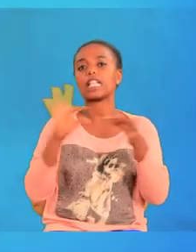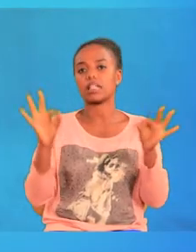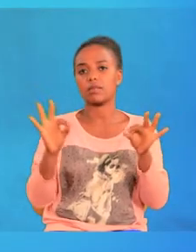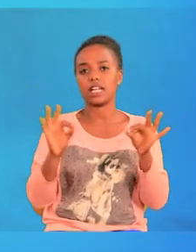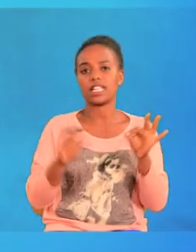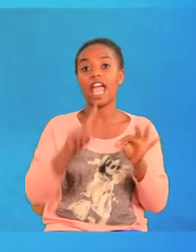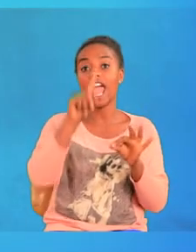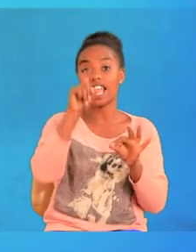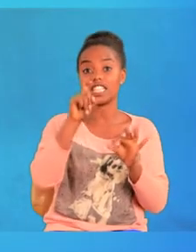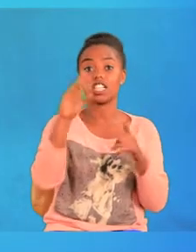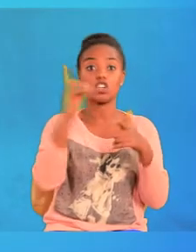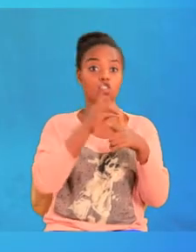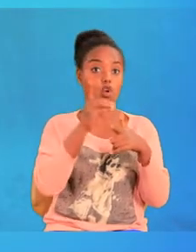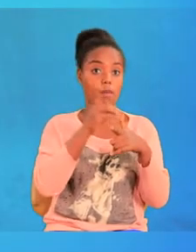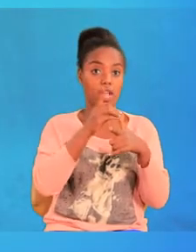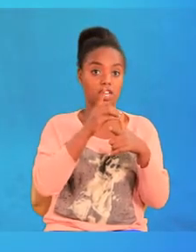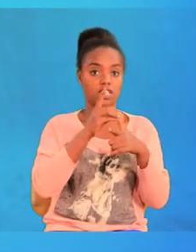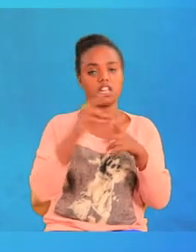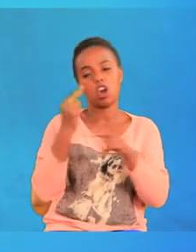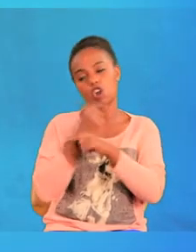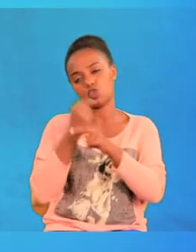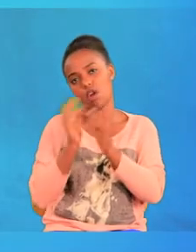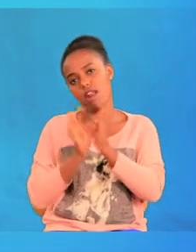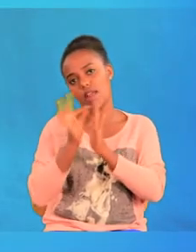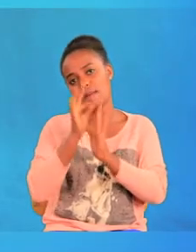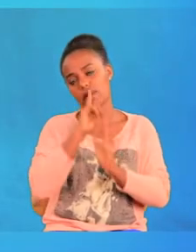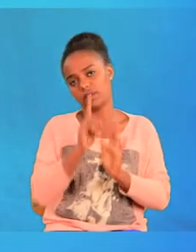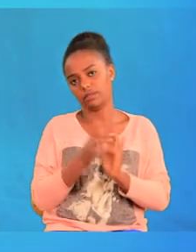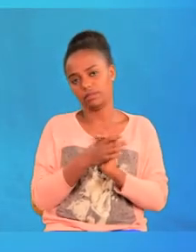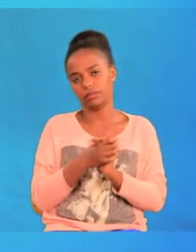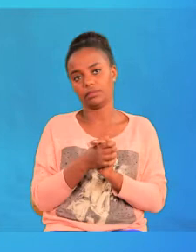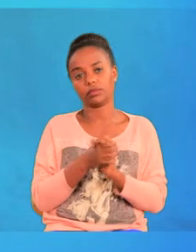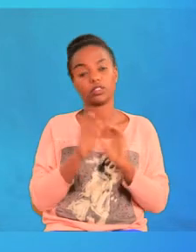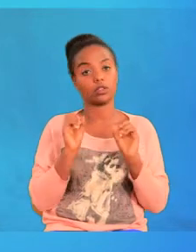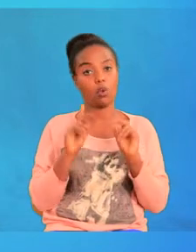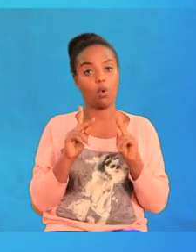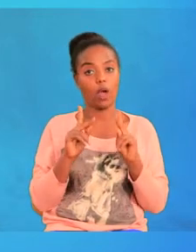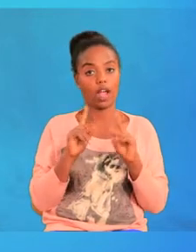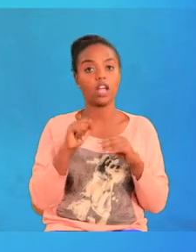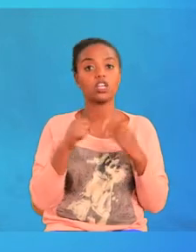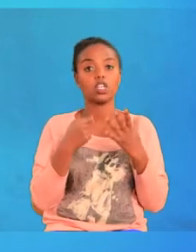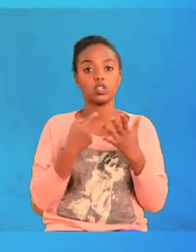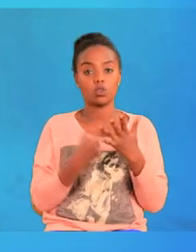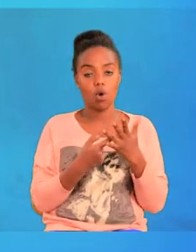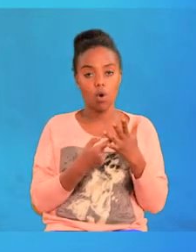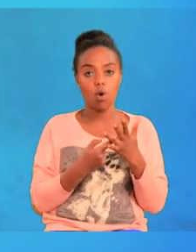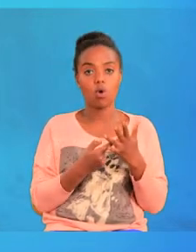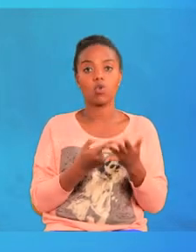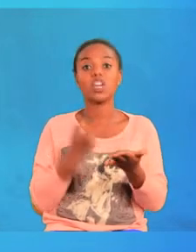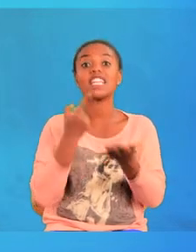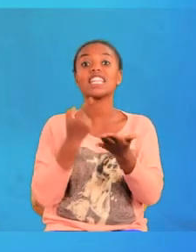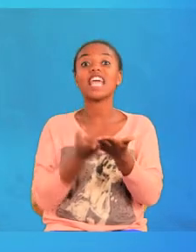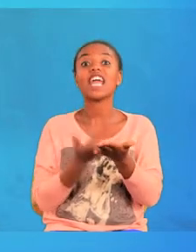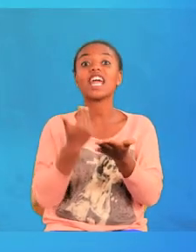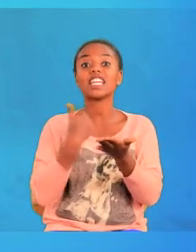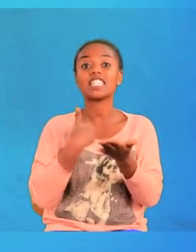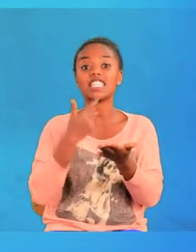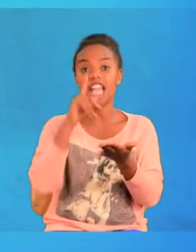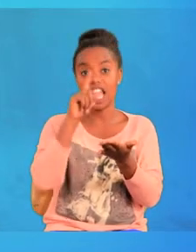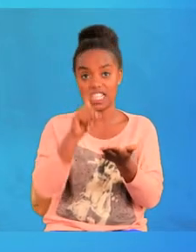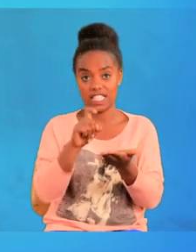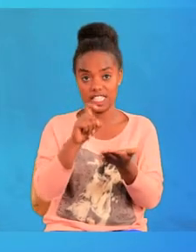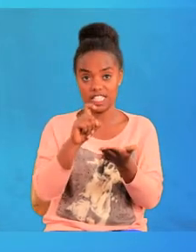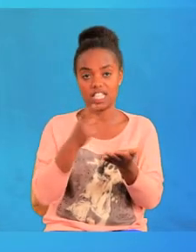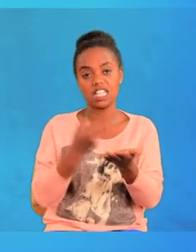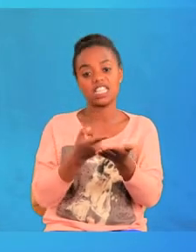x, the domain x, is the state of natural number. Okay, so there exists x, or there